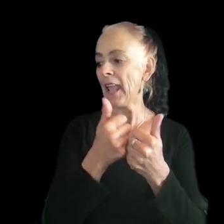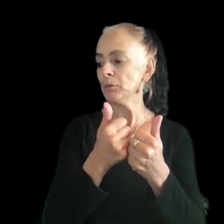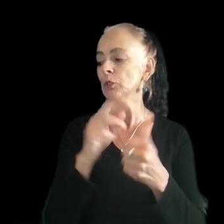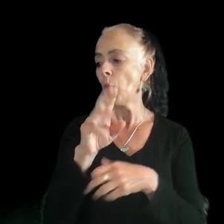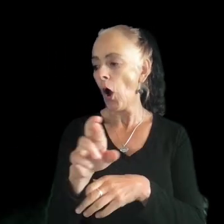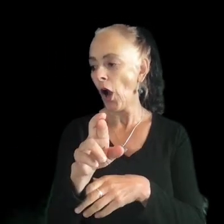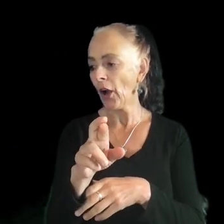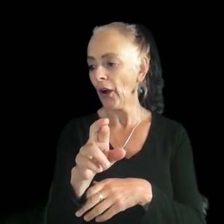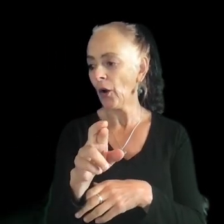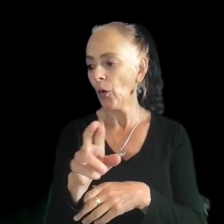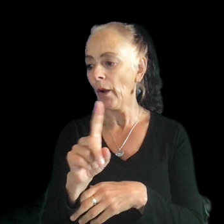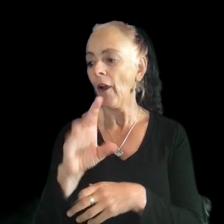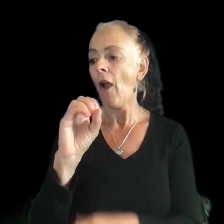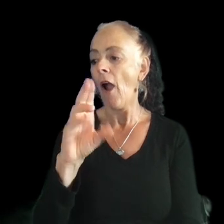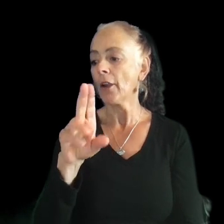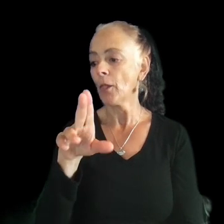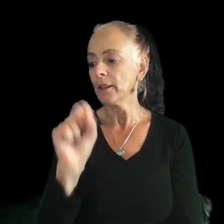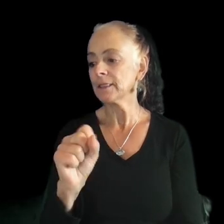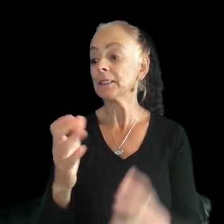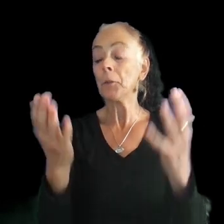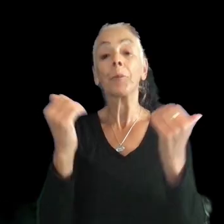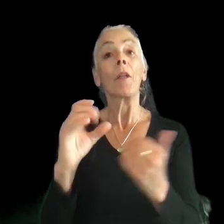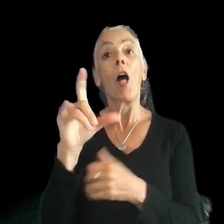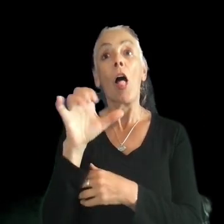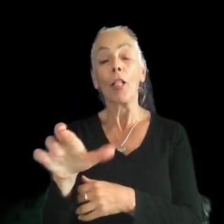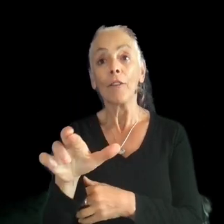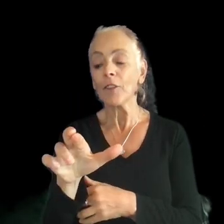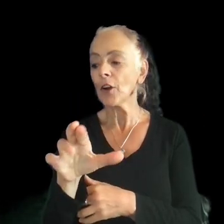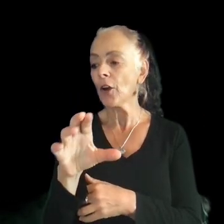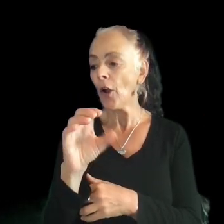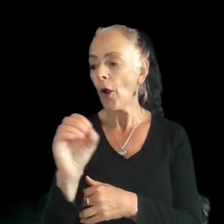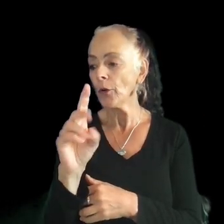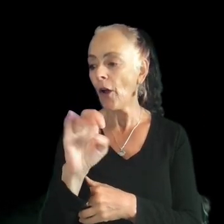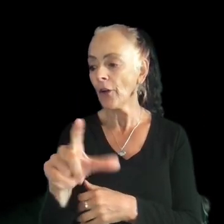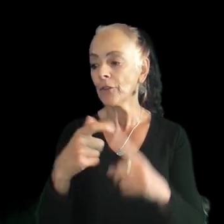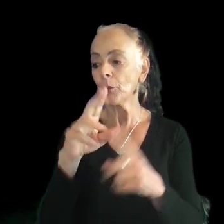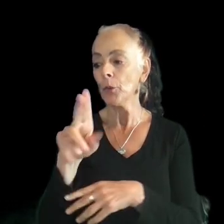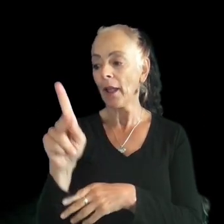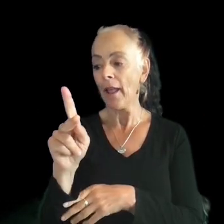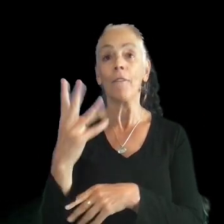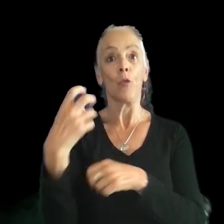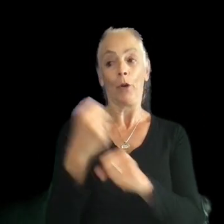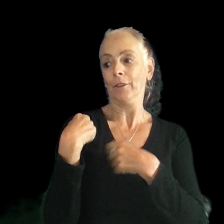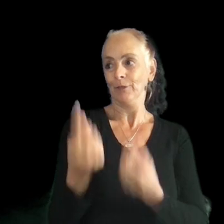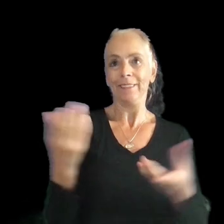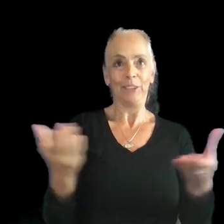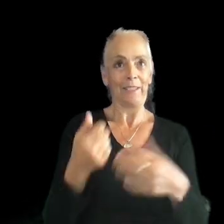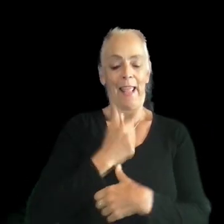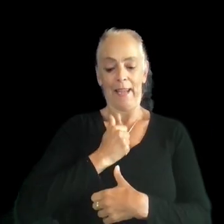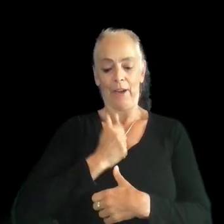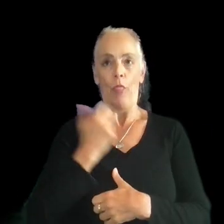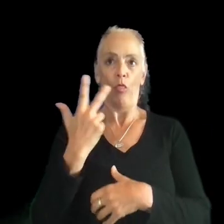oliver oliver donald from uk spent the four years here in canada three of them uh he's been lucky enough to work in the